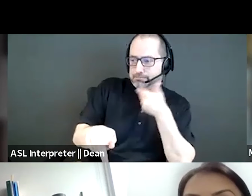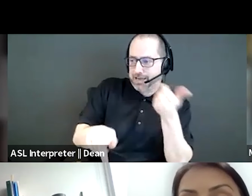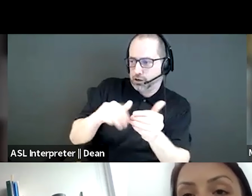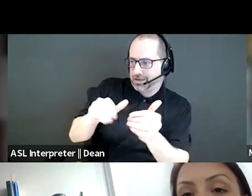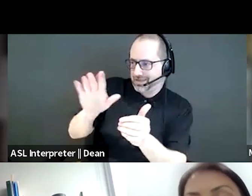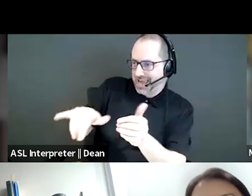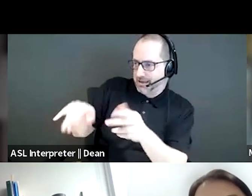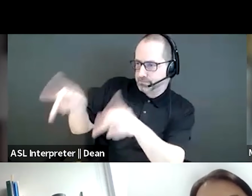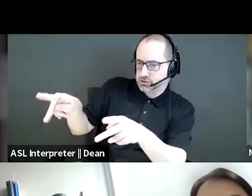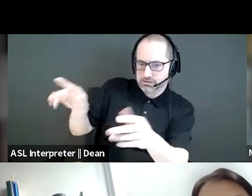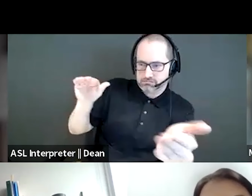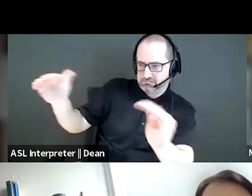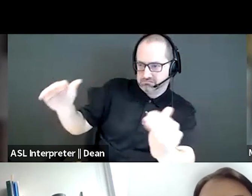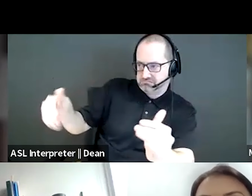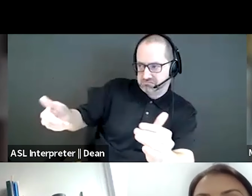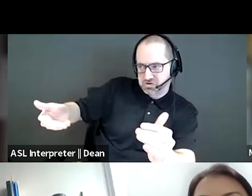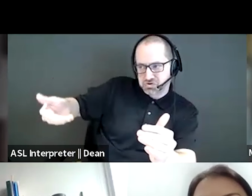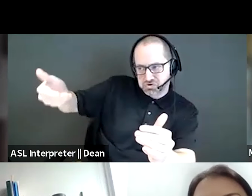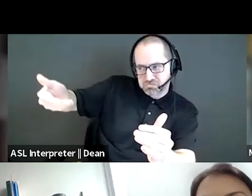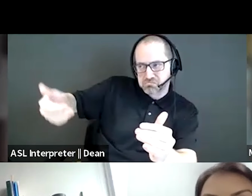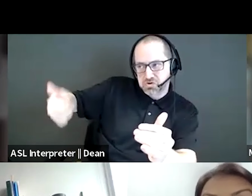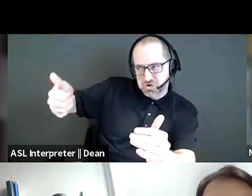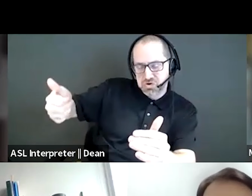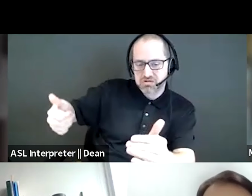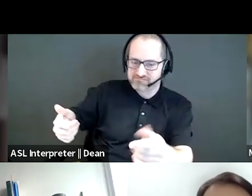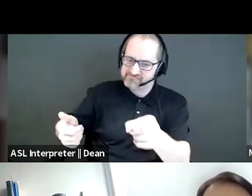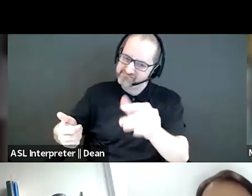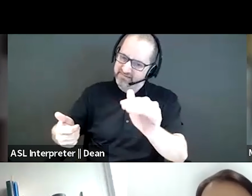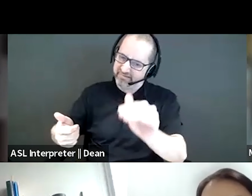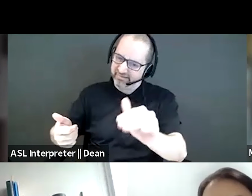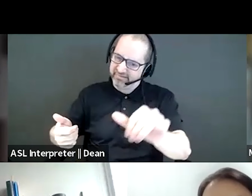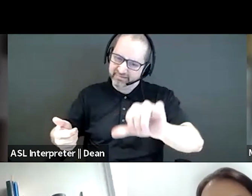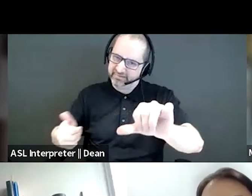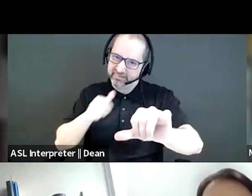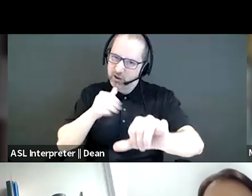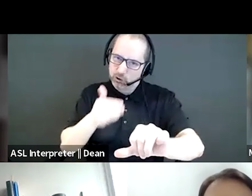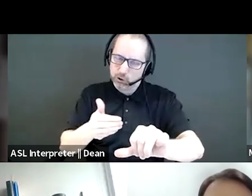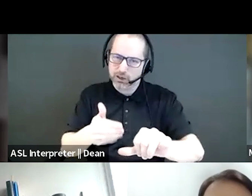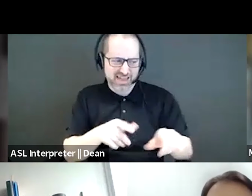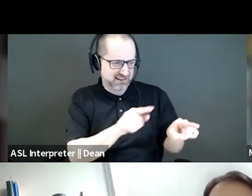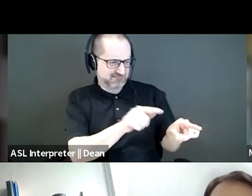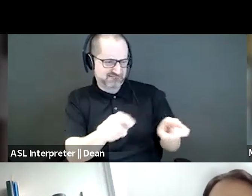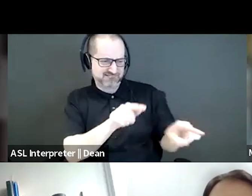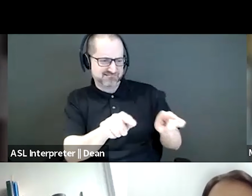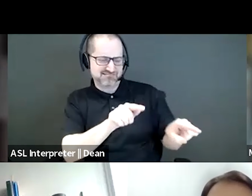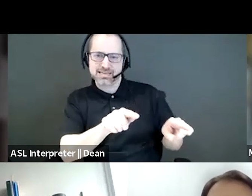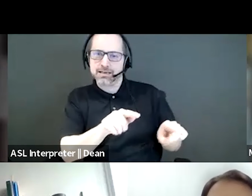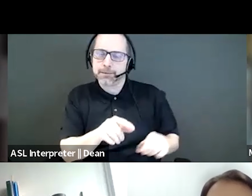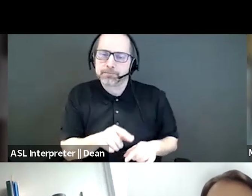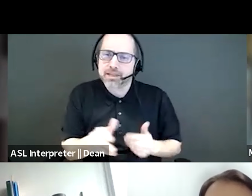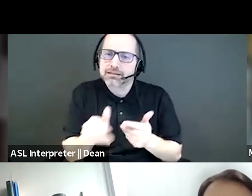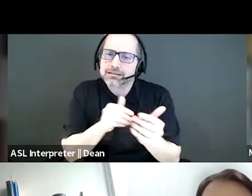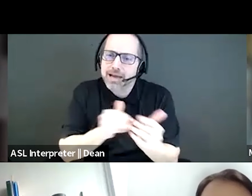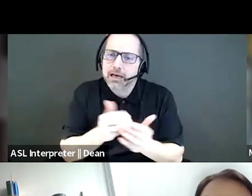believe. I think, yes, you have qualities that will lead you to develop tasks